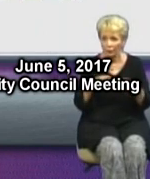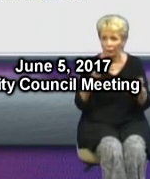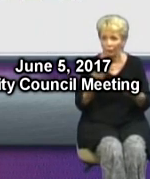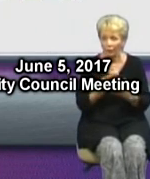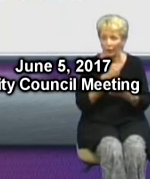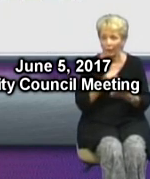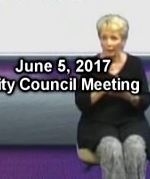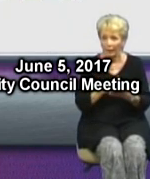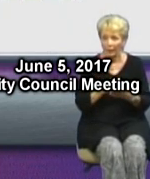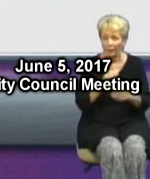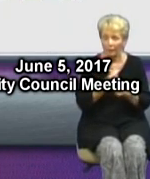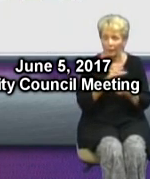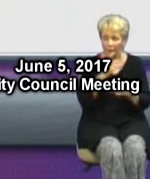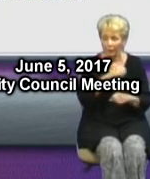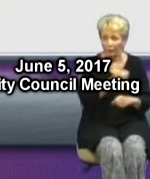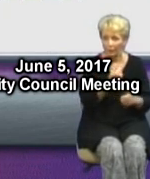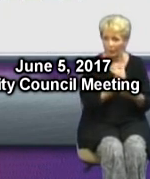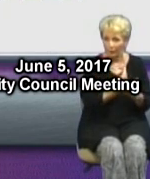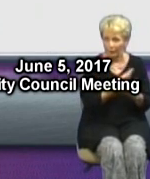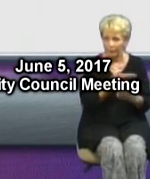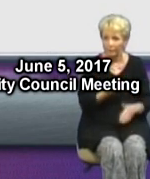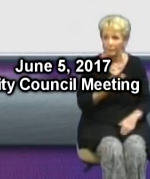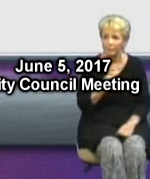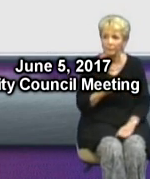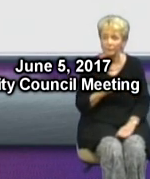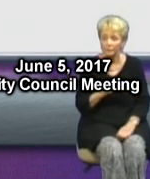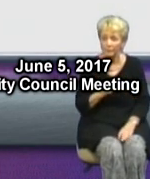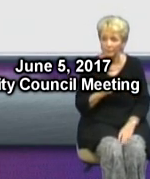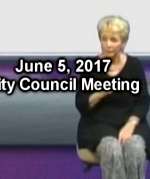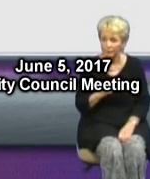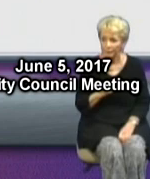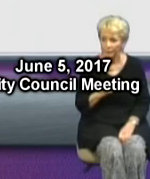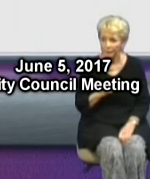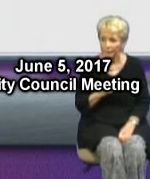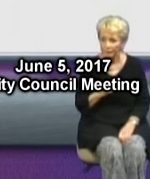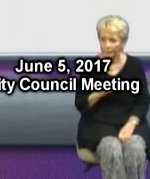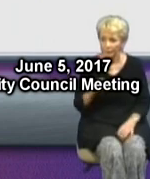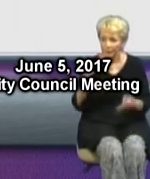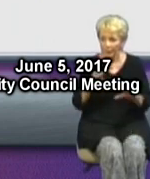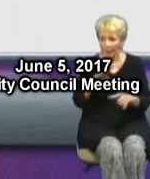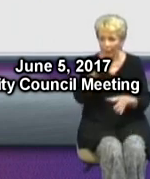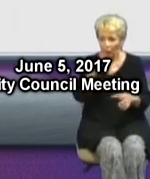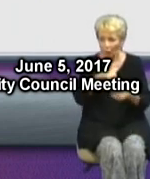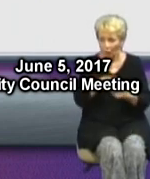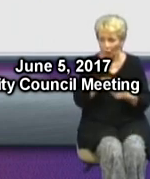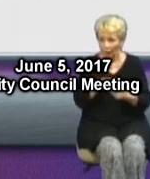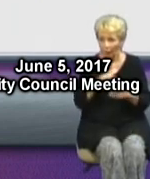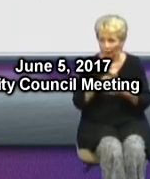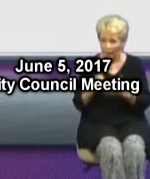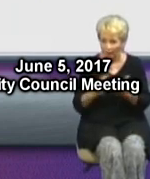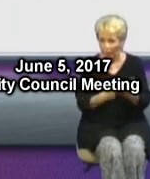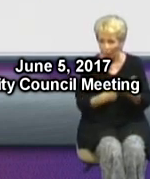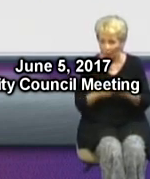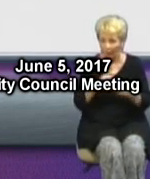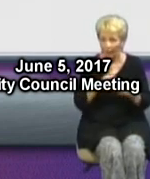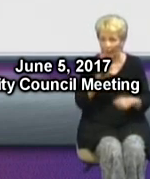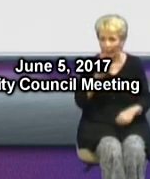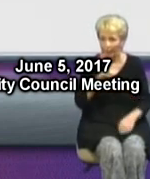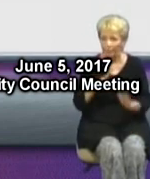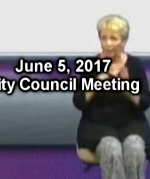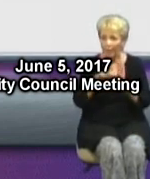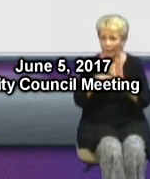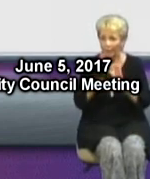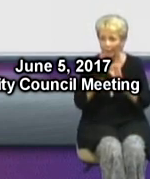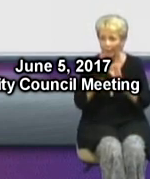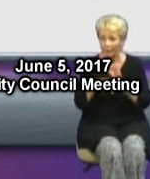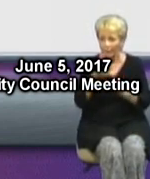that make up for the other government services. It does include, and there was discussion, and there's an item later to